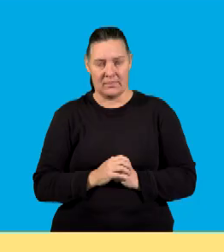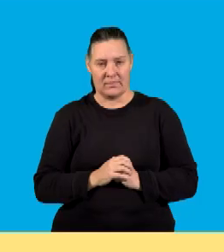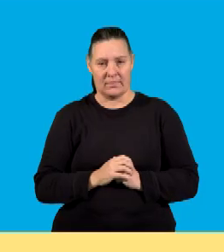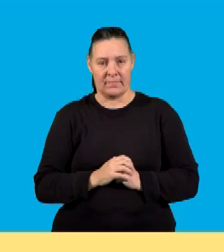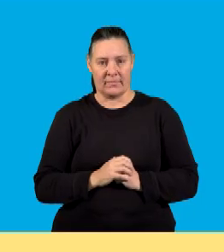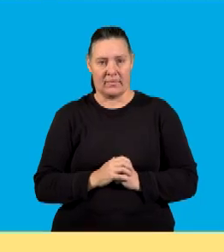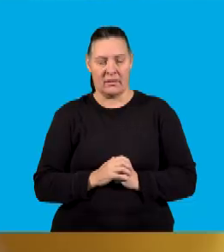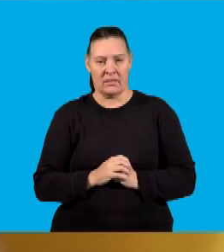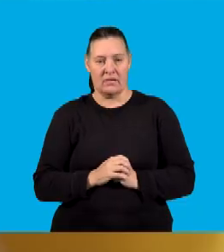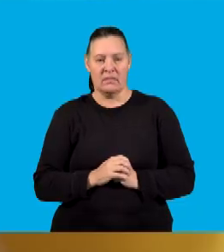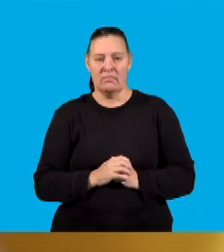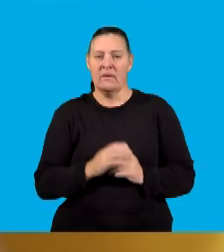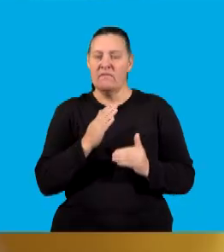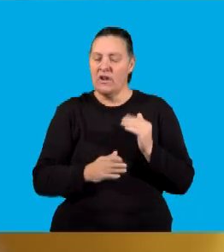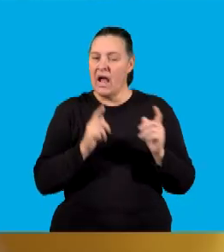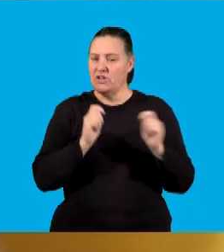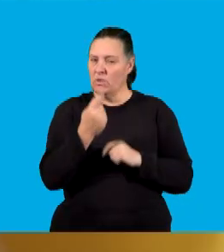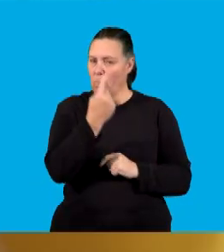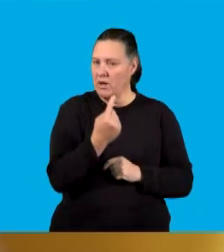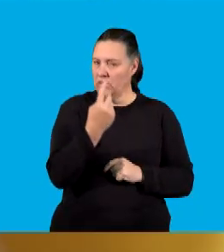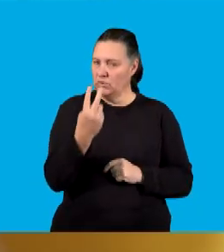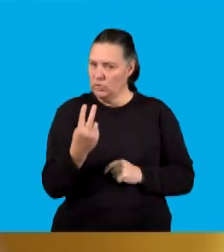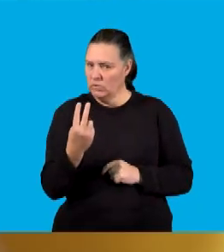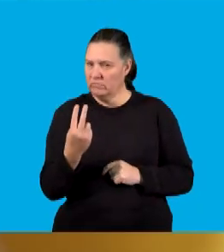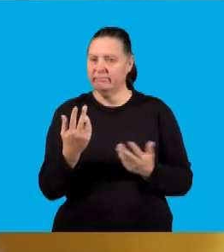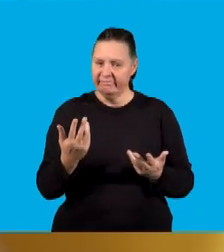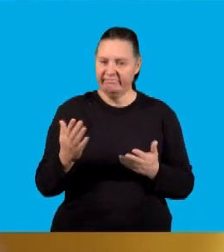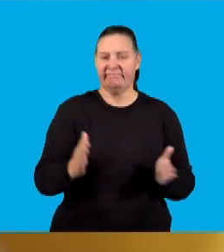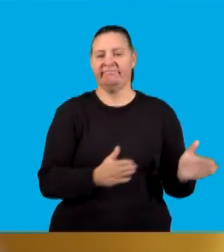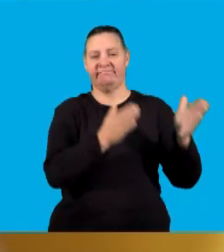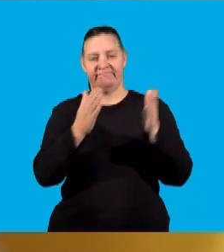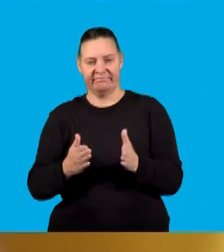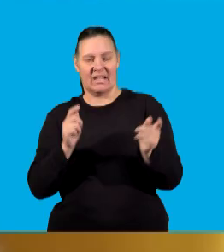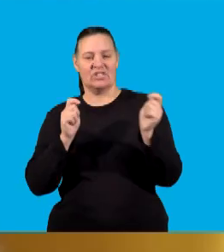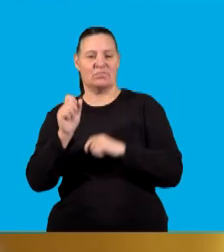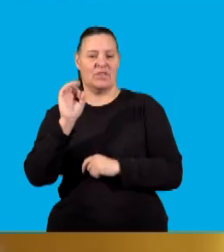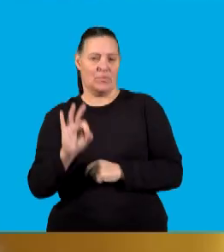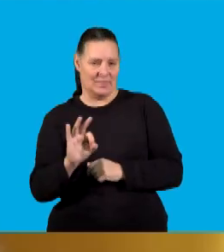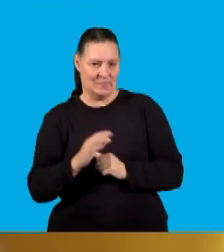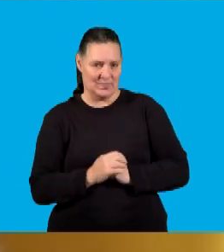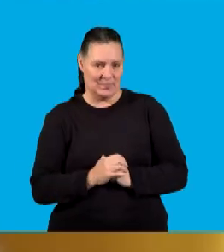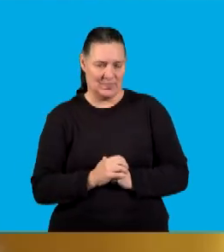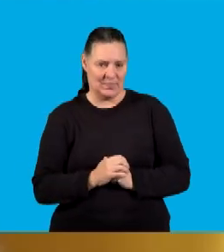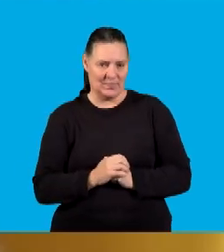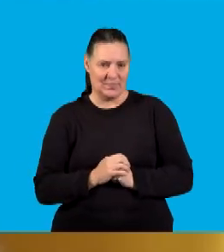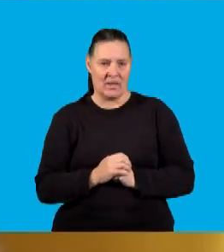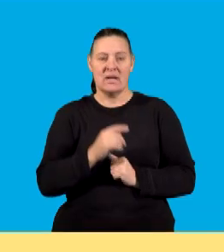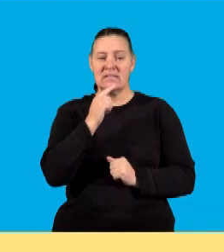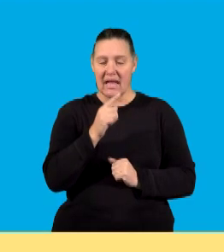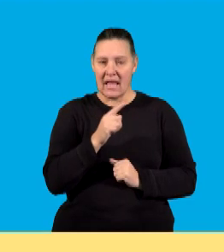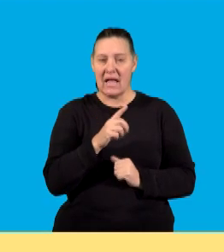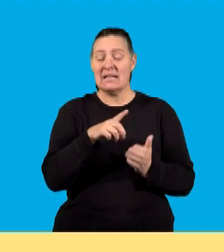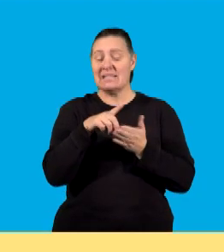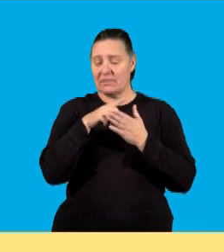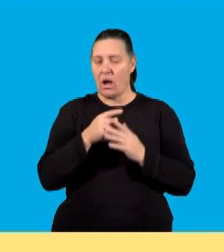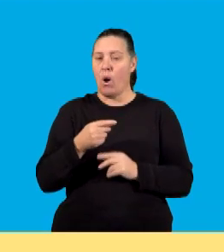31,920. Having completed adjustment 1 and 2, we now move on to adjustment number 3, and it reads, a